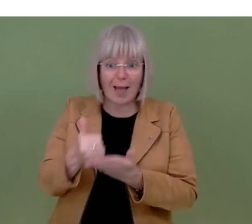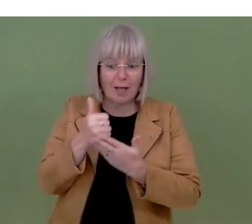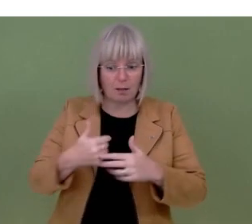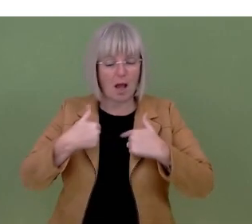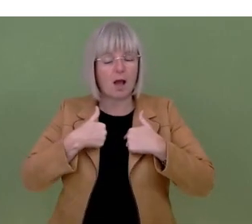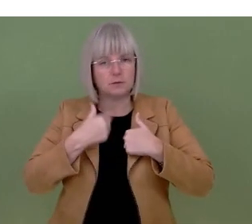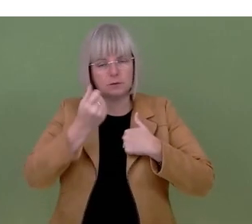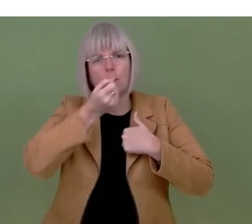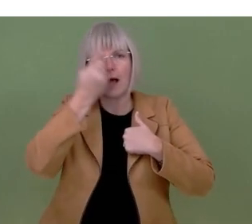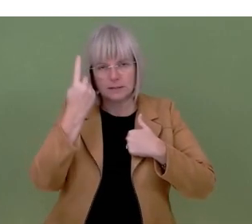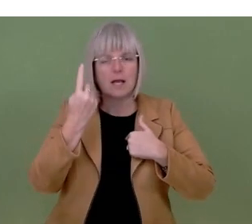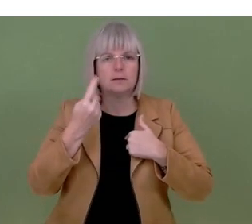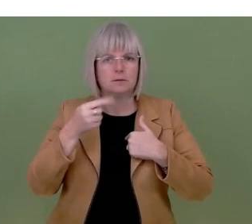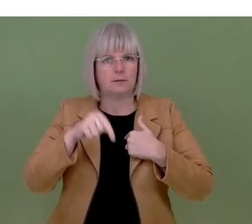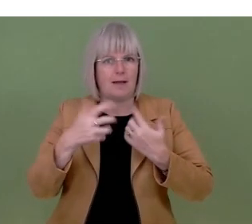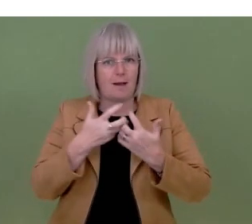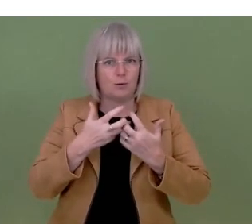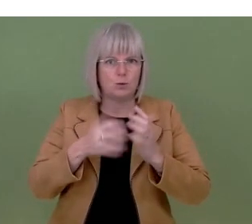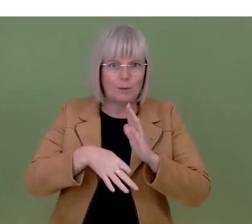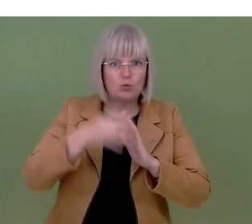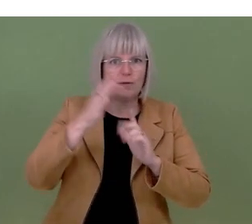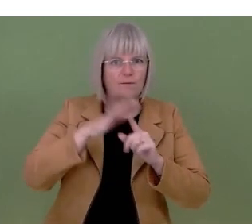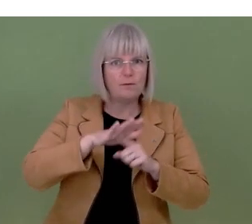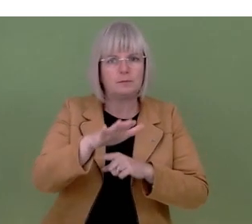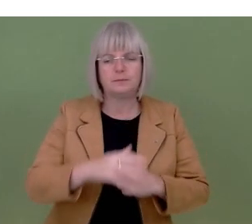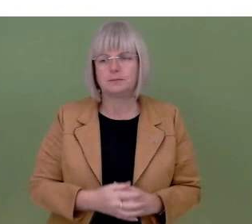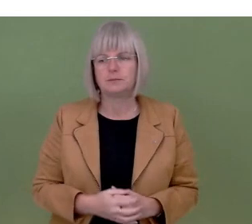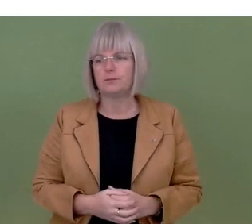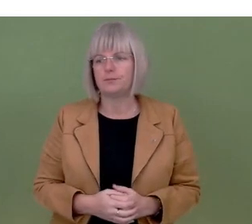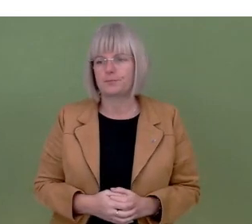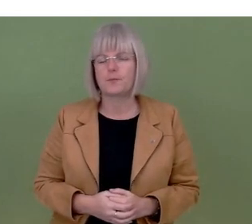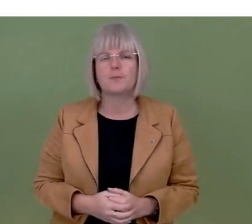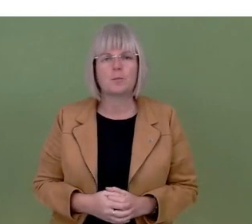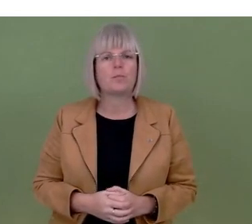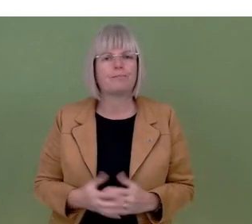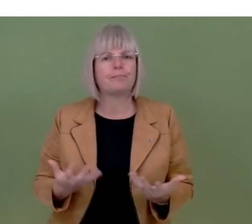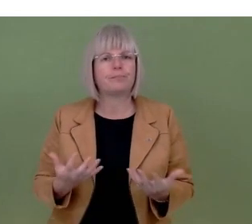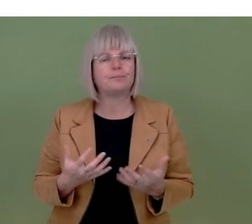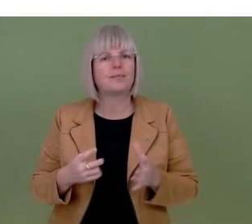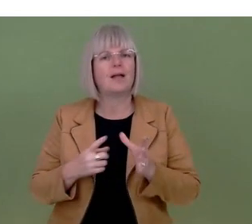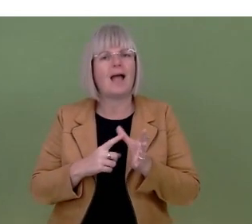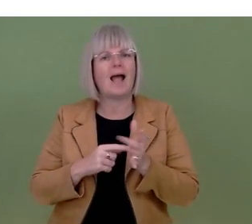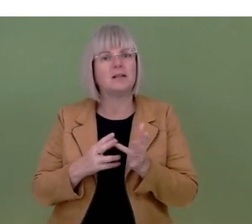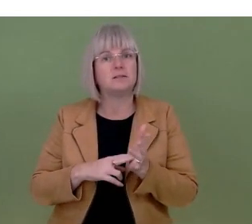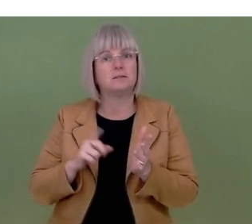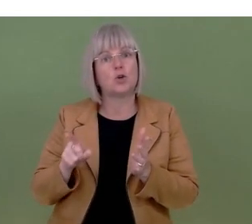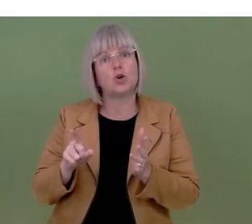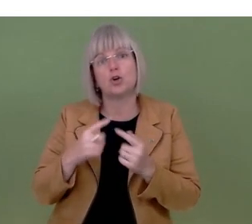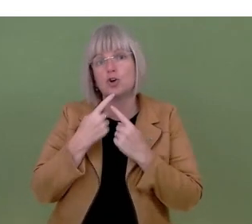important topic. On quite a personal note, Alison's comment that all healthcare should be psychological really struck a chord with